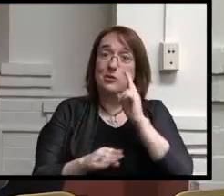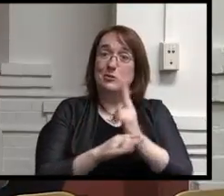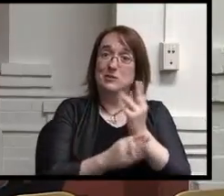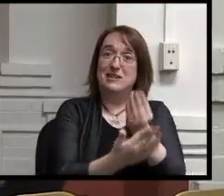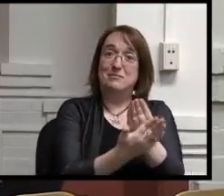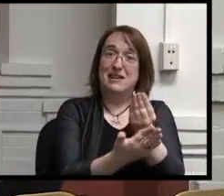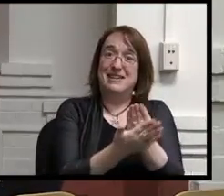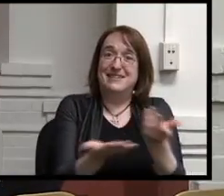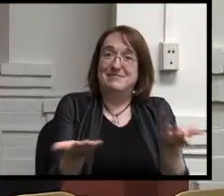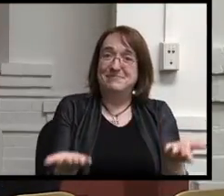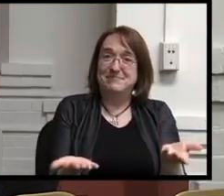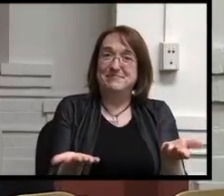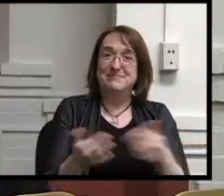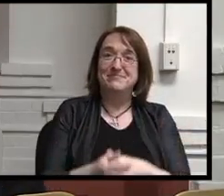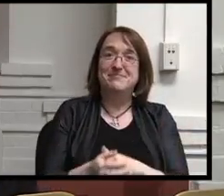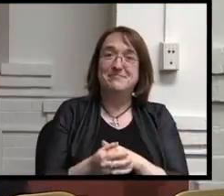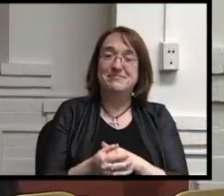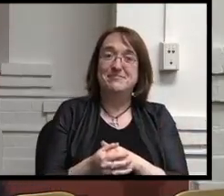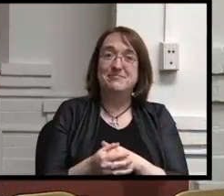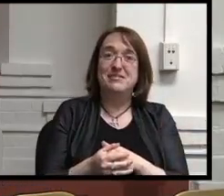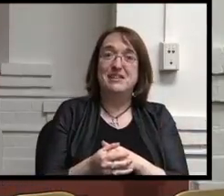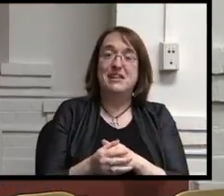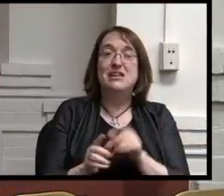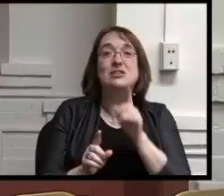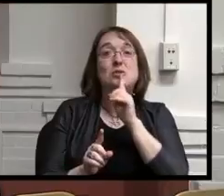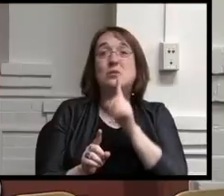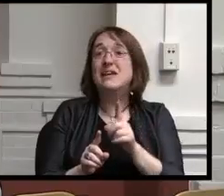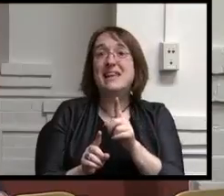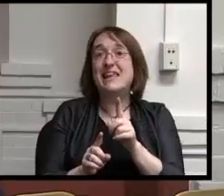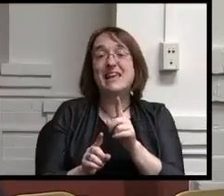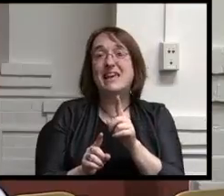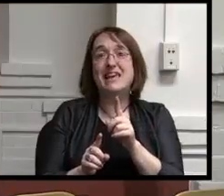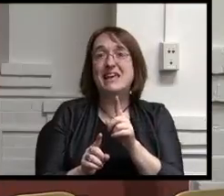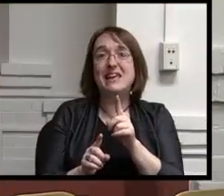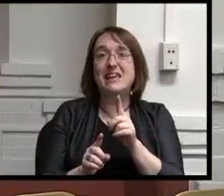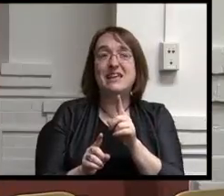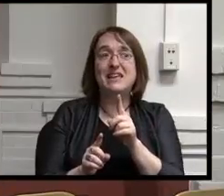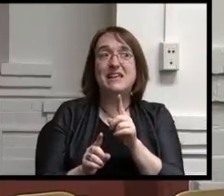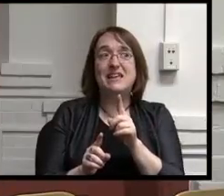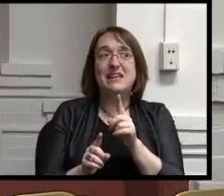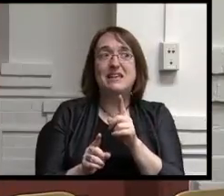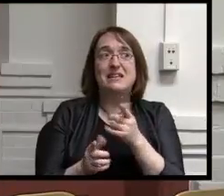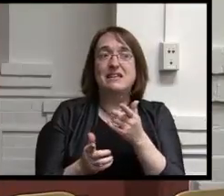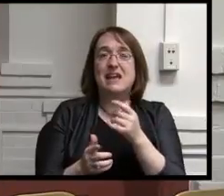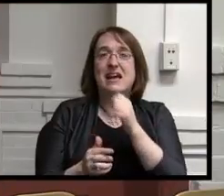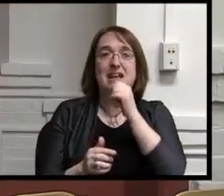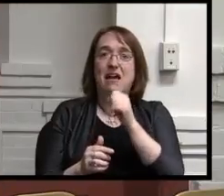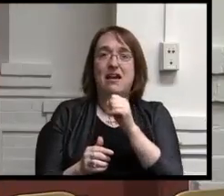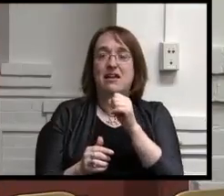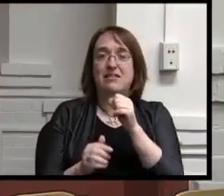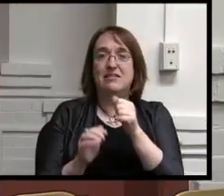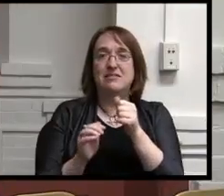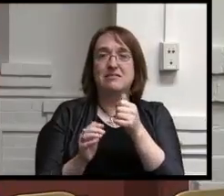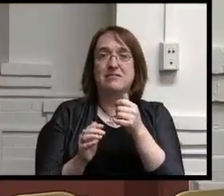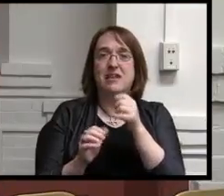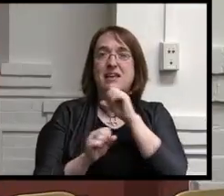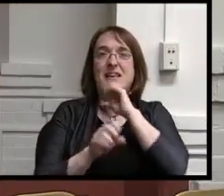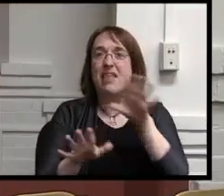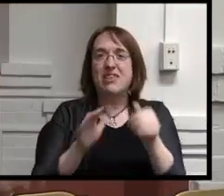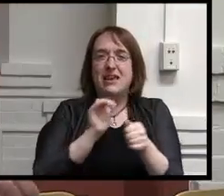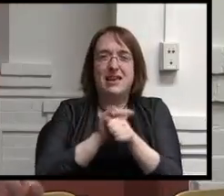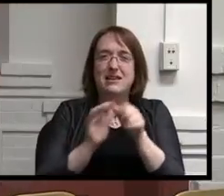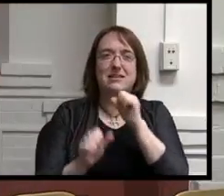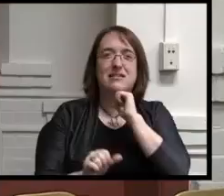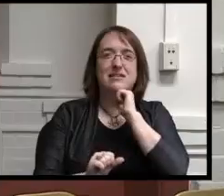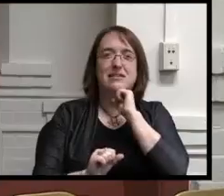funds for these reasons. And it wasn't the moving ball or anything like that. So I just want to make sure you understand